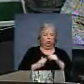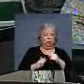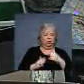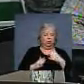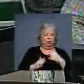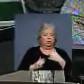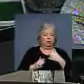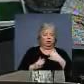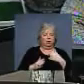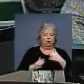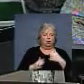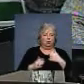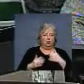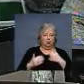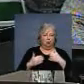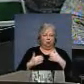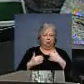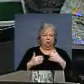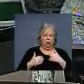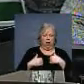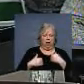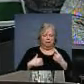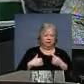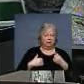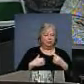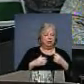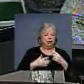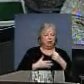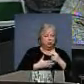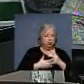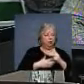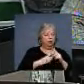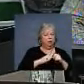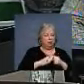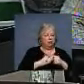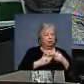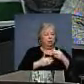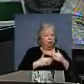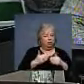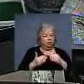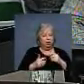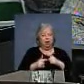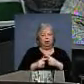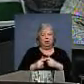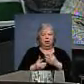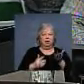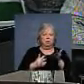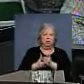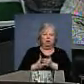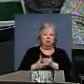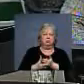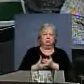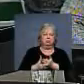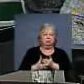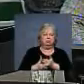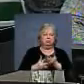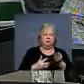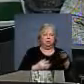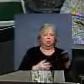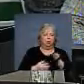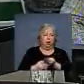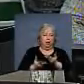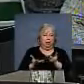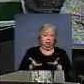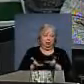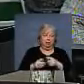point where it started, and then bring this in at this point in time,